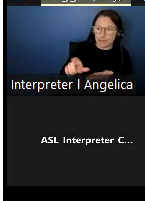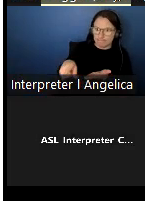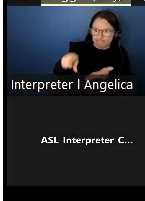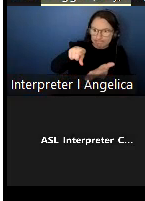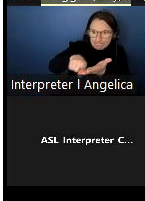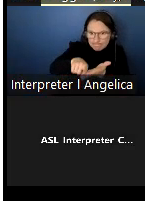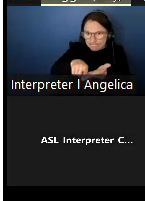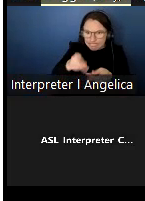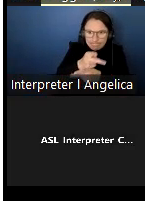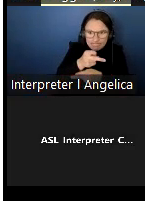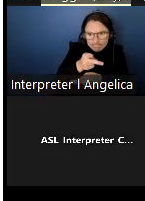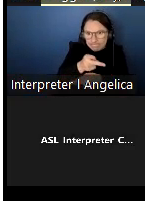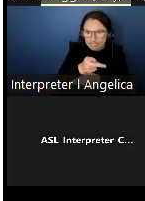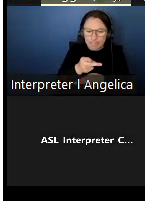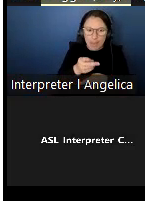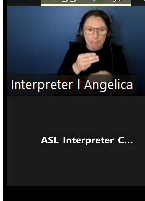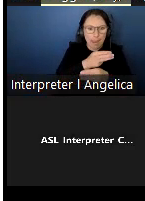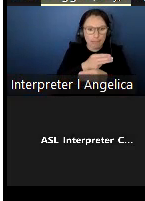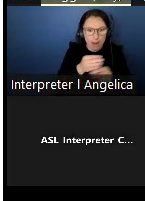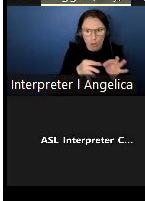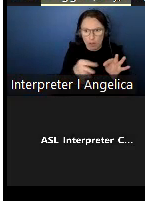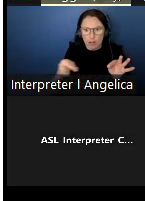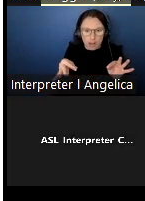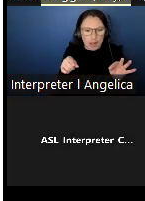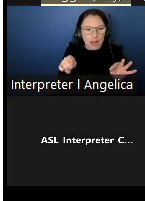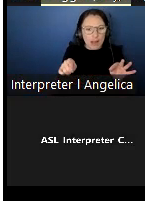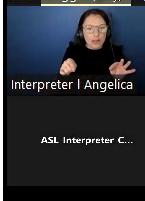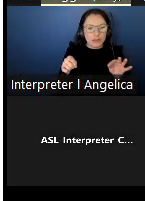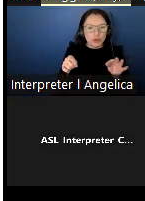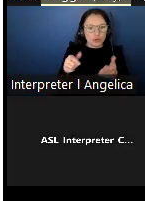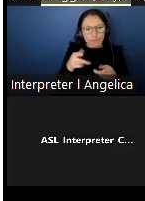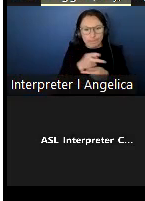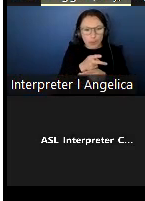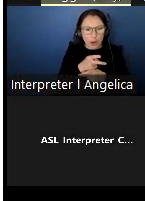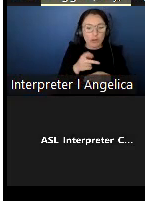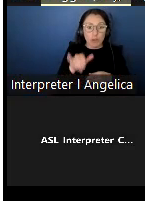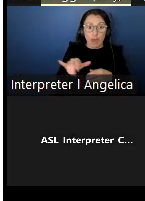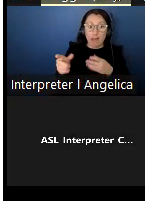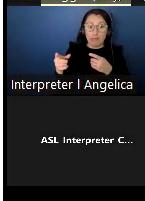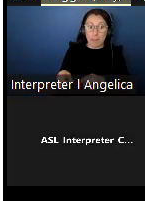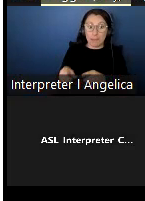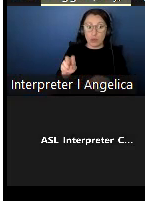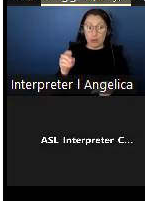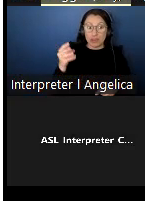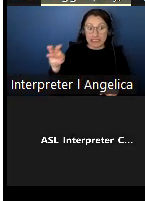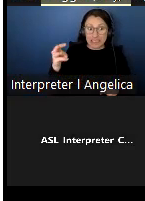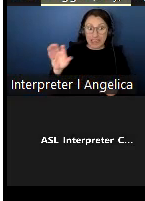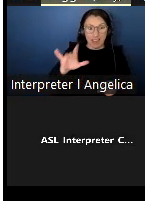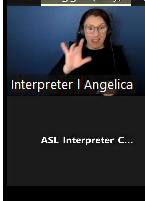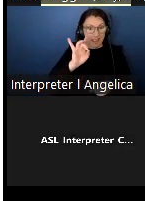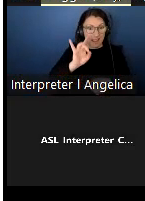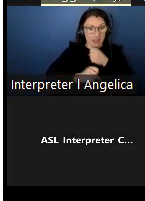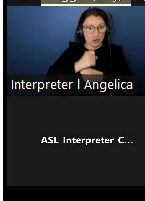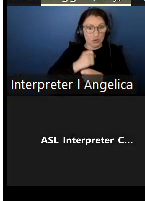mathematics statistical equation to find this out. So this was conducted in 2016, which is about 8 years ago. So